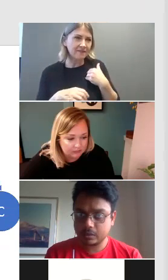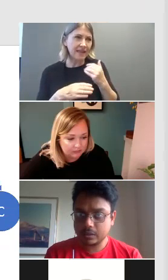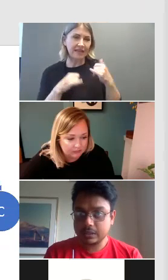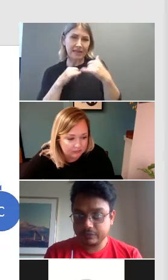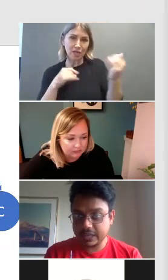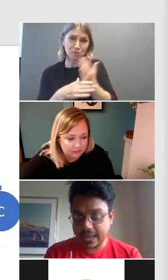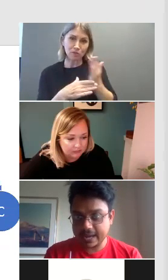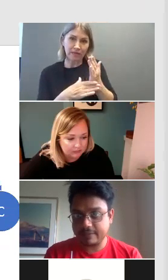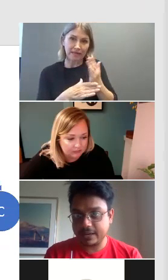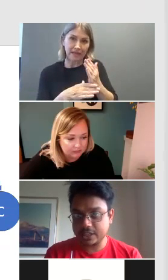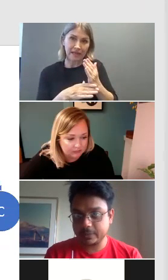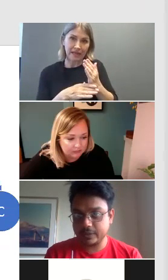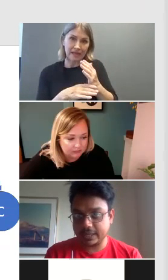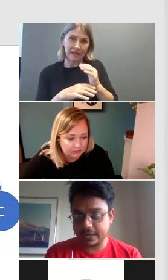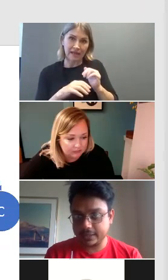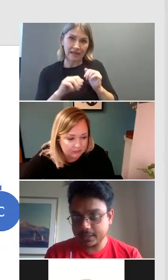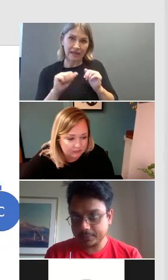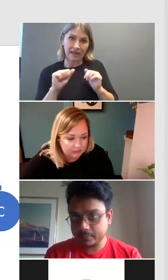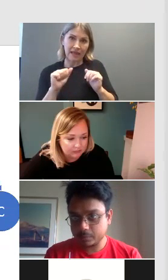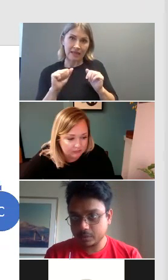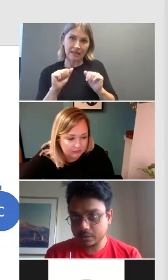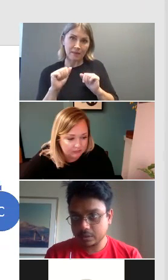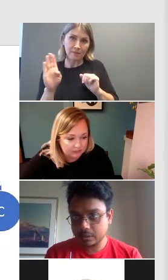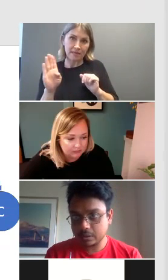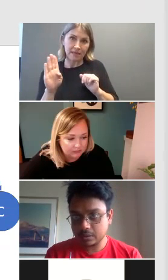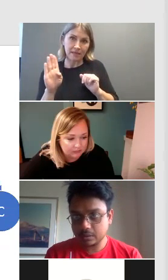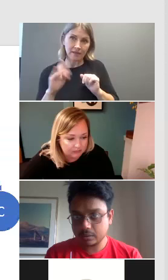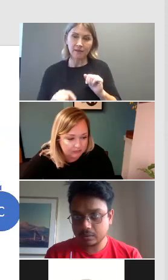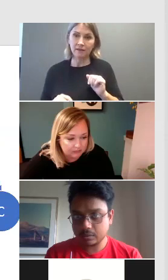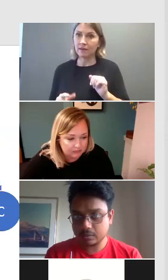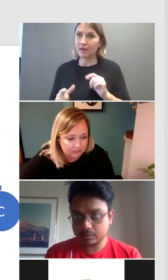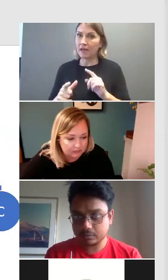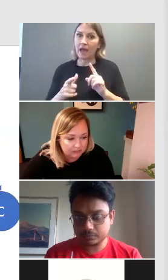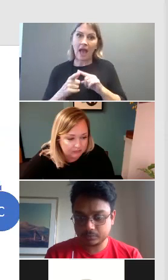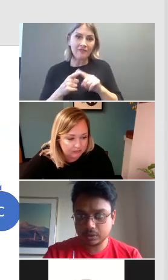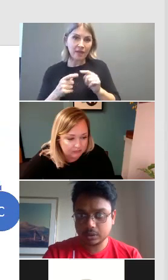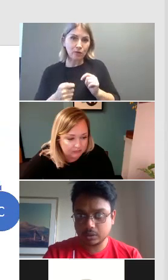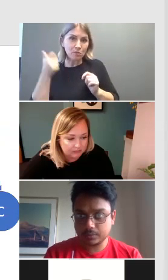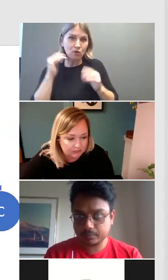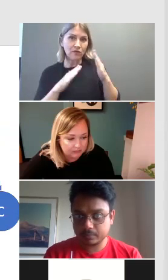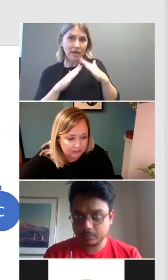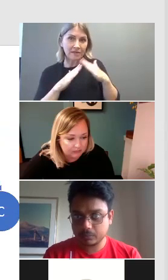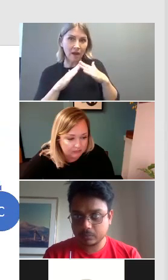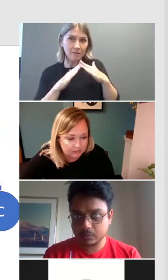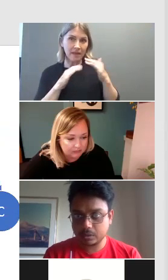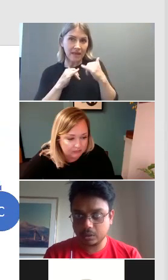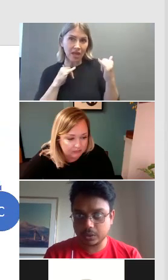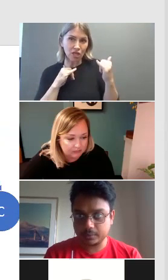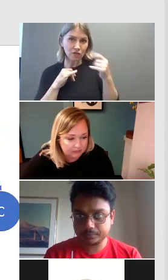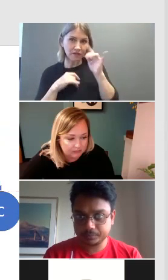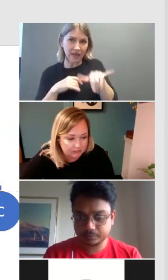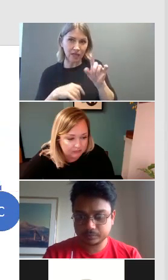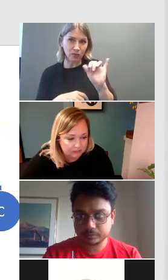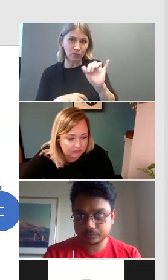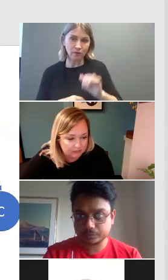say? We can have an edge between A and D. And then if you could remove the top edge, the big edge on the top.